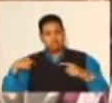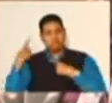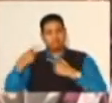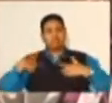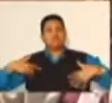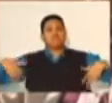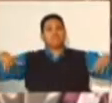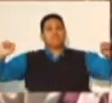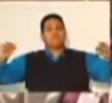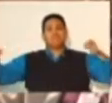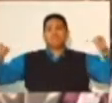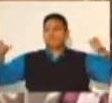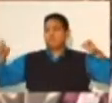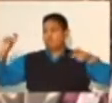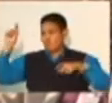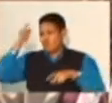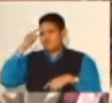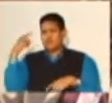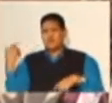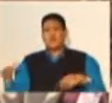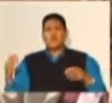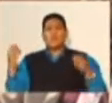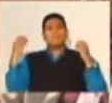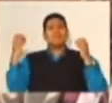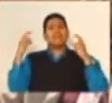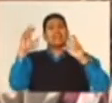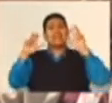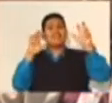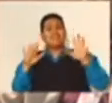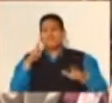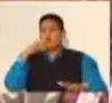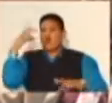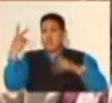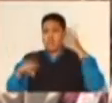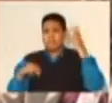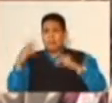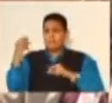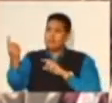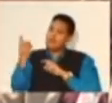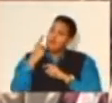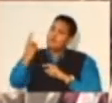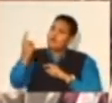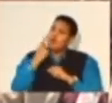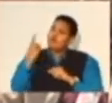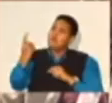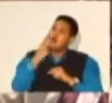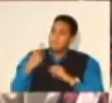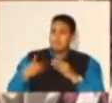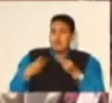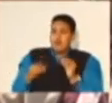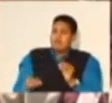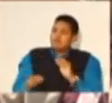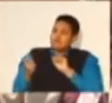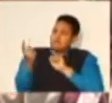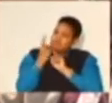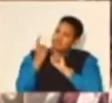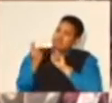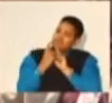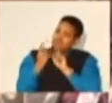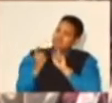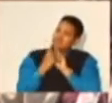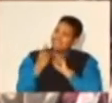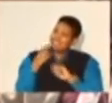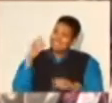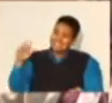the number of investors that have come to my office to say,